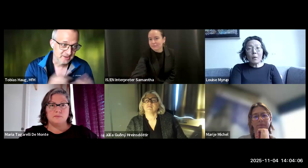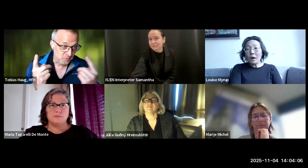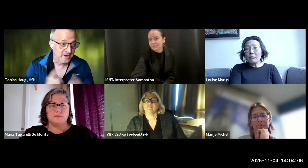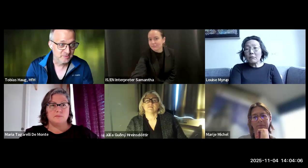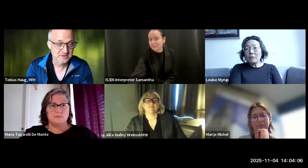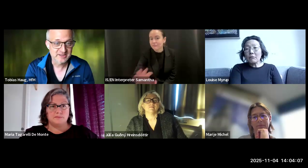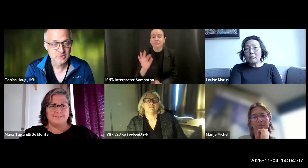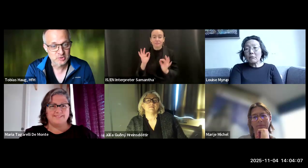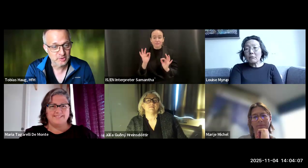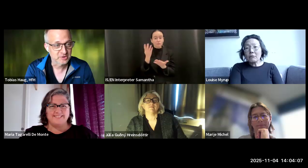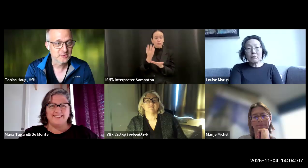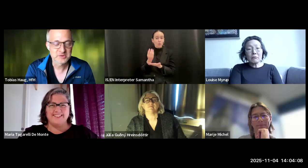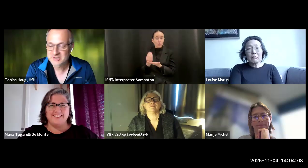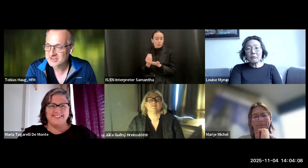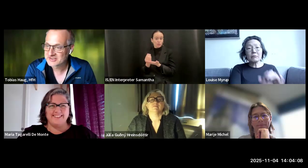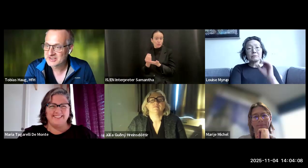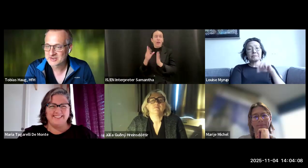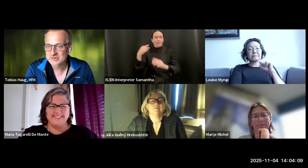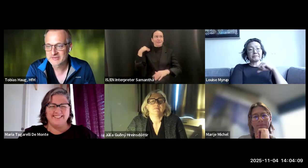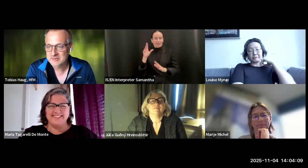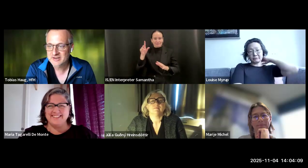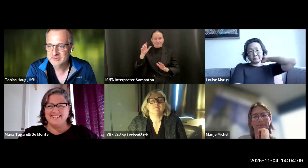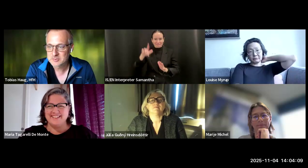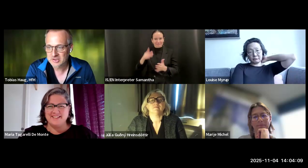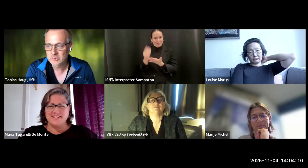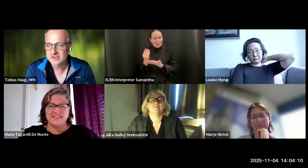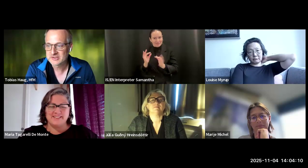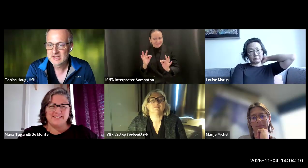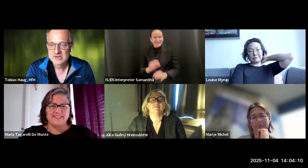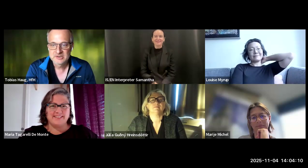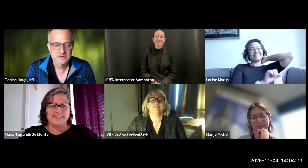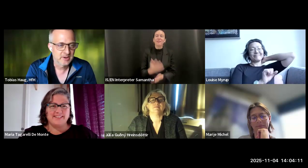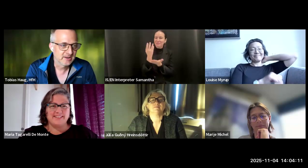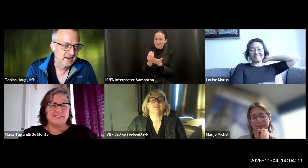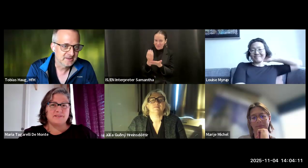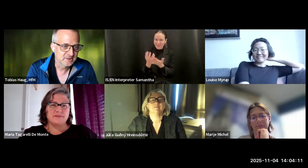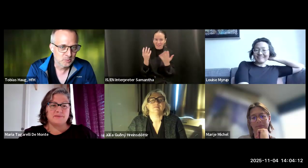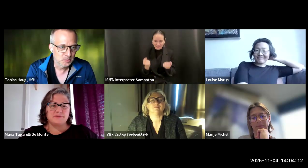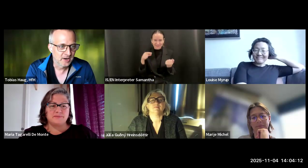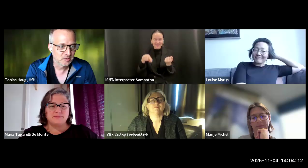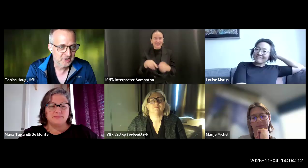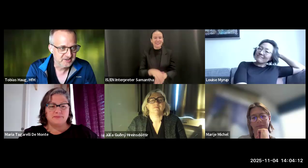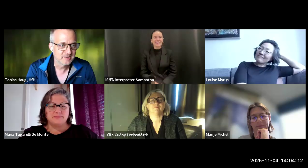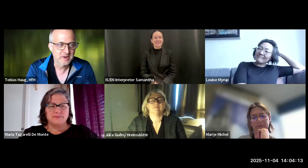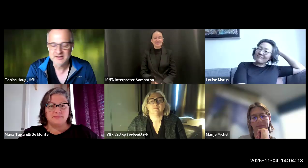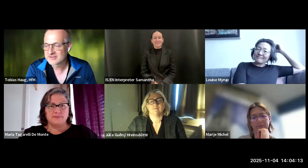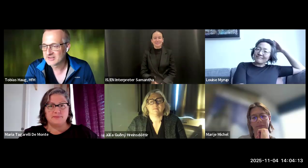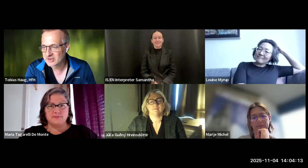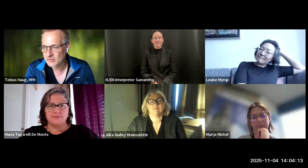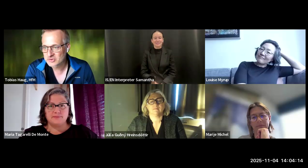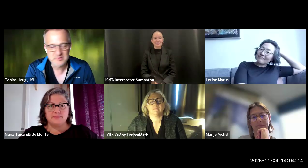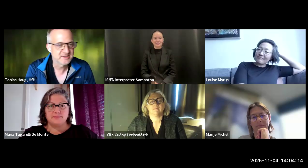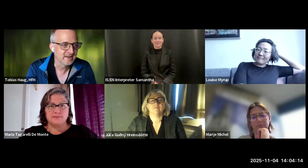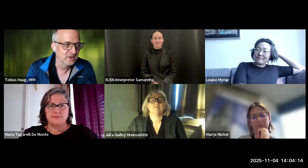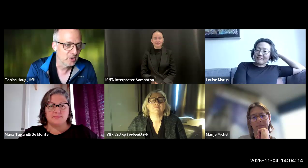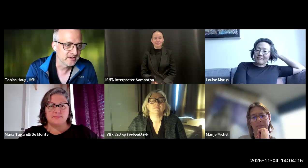So yes, it reminded me that I should turn it on, which I just did. So the webinar will be recorded. So in case you are a participant